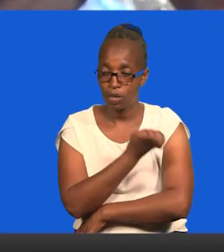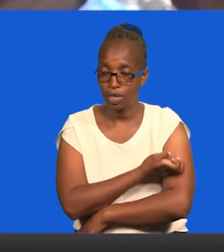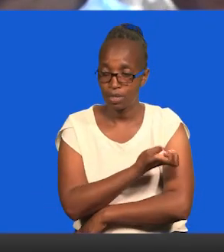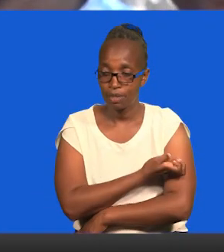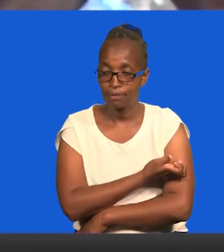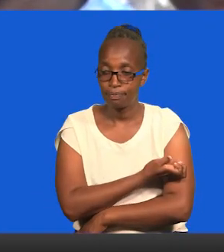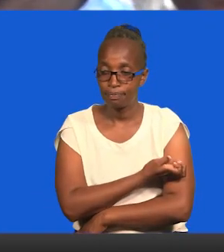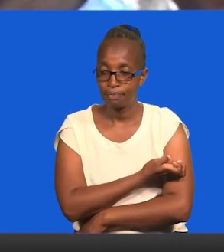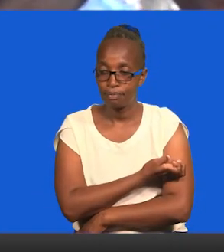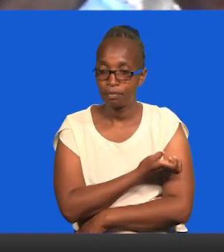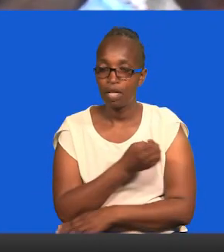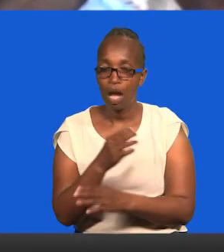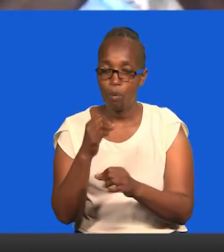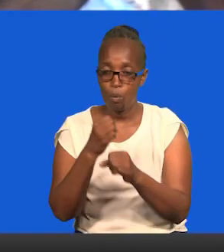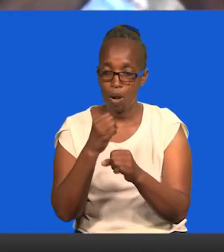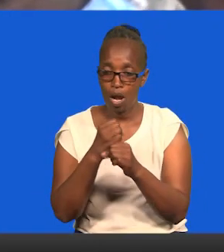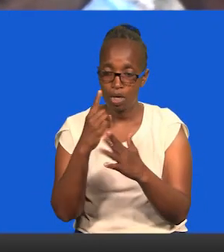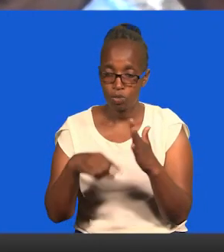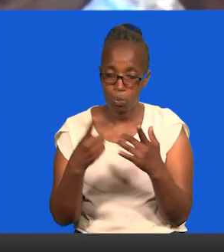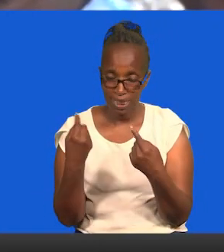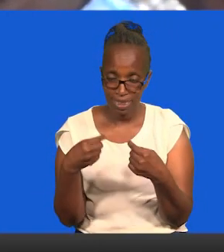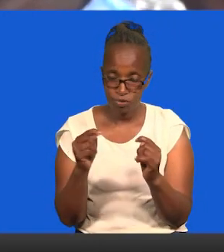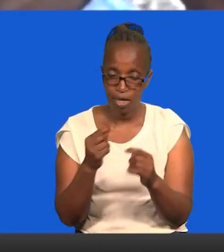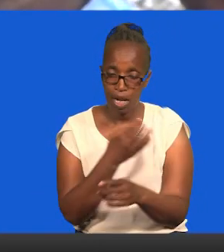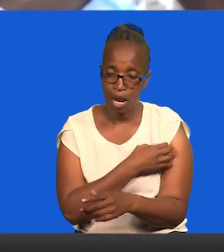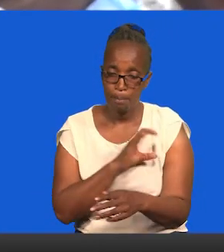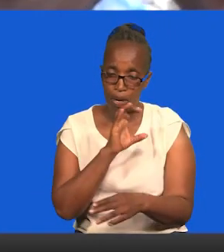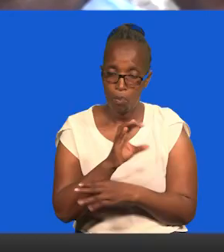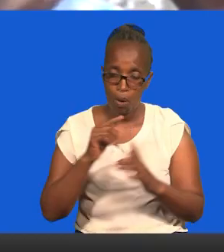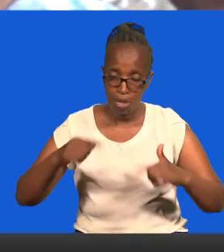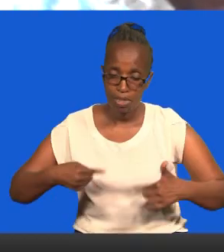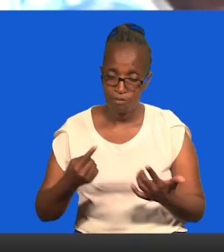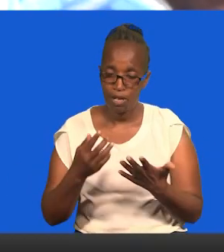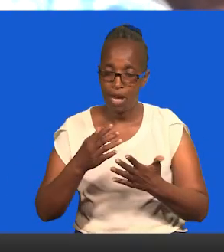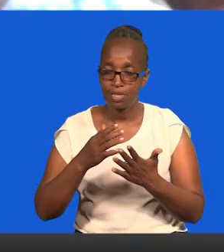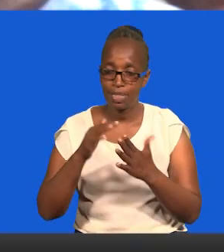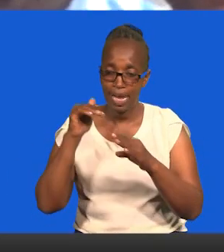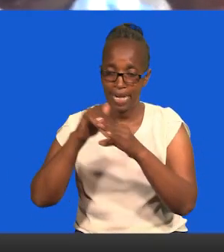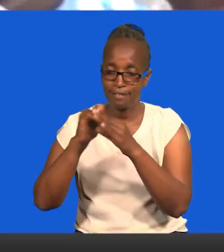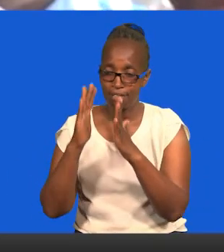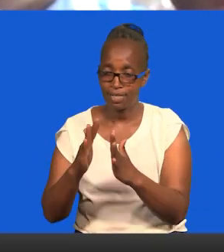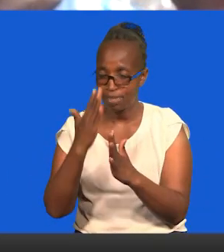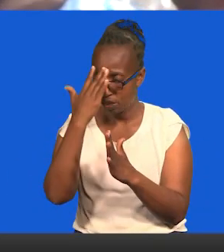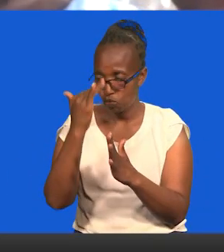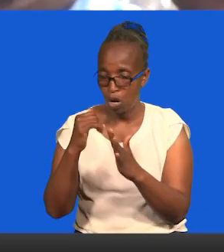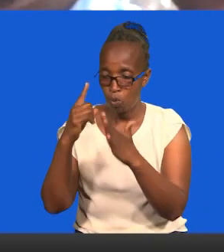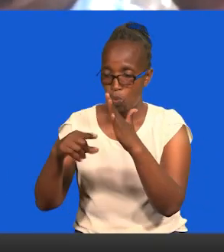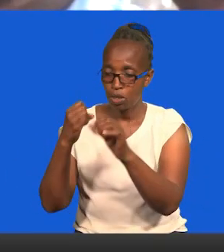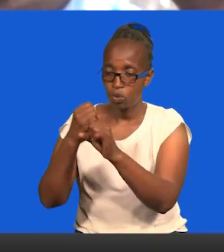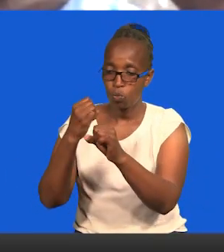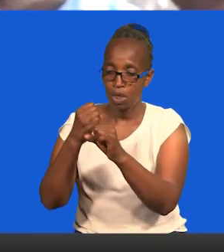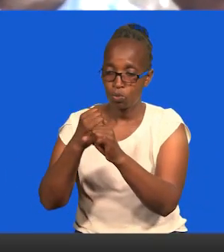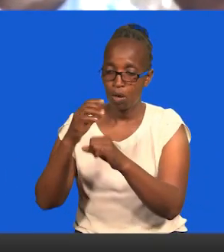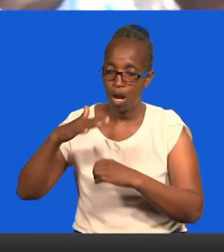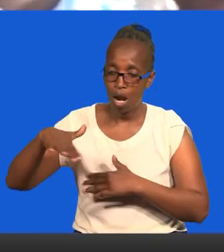My encouragement to him is to try and empower us as local investors so that whatever we do around